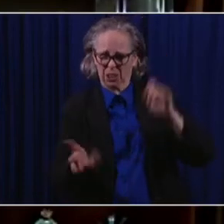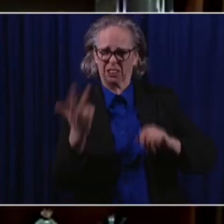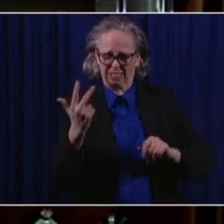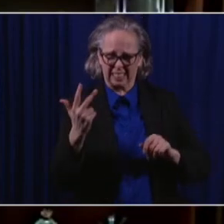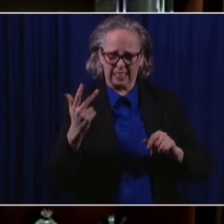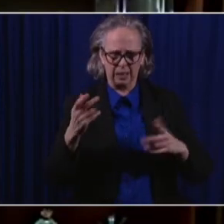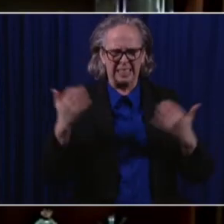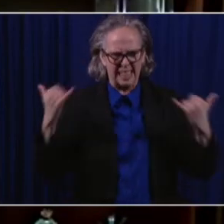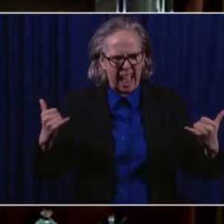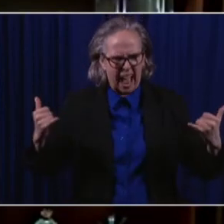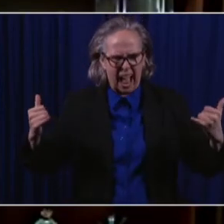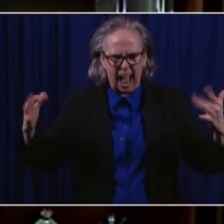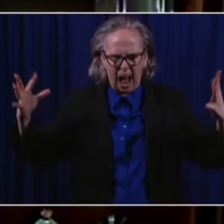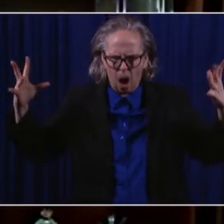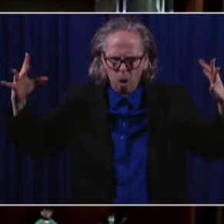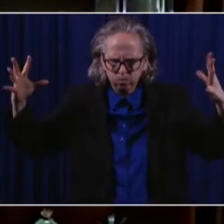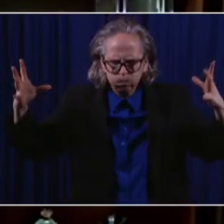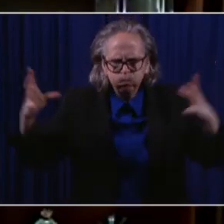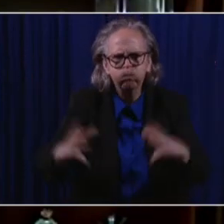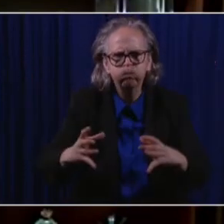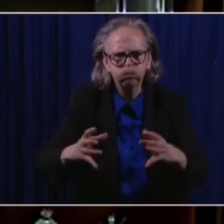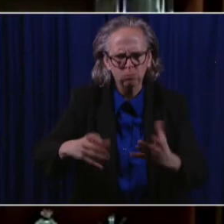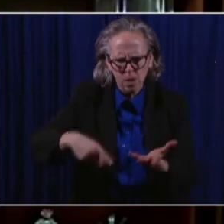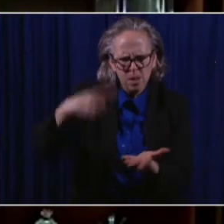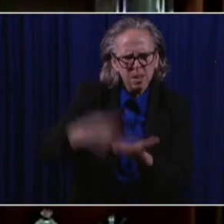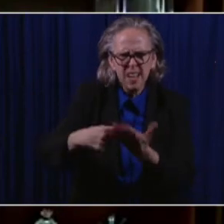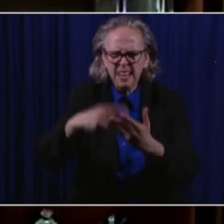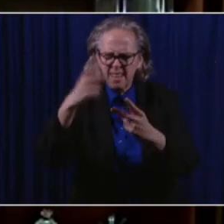and brightest minds to think about how we do this most effectively.